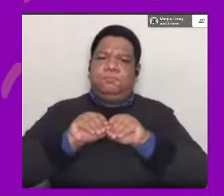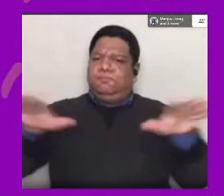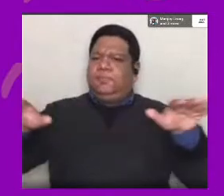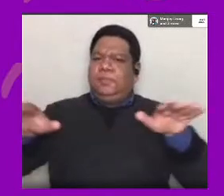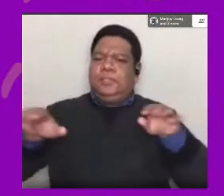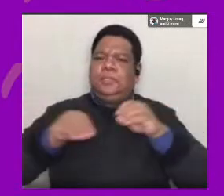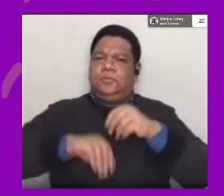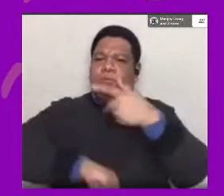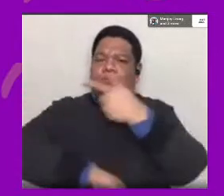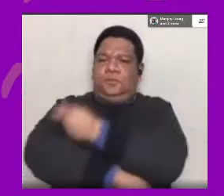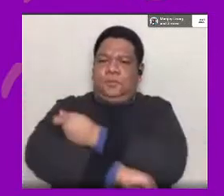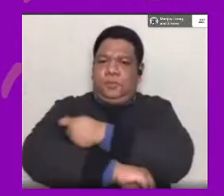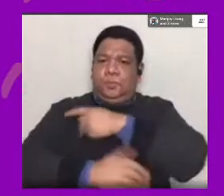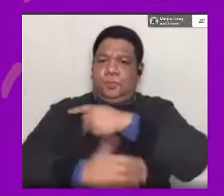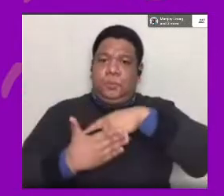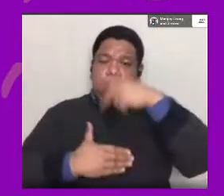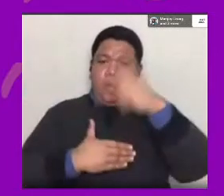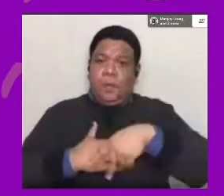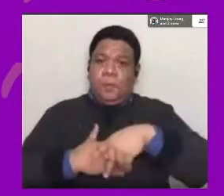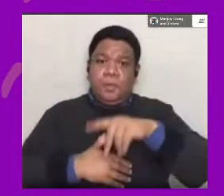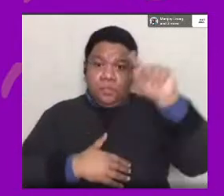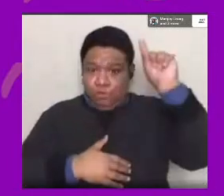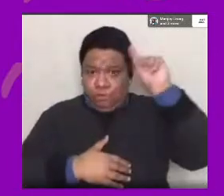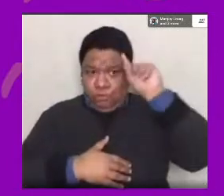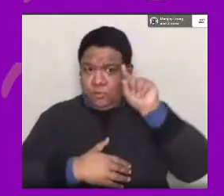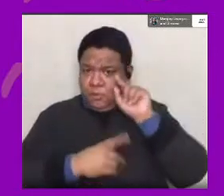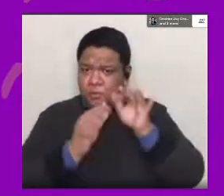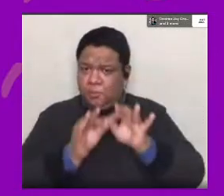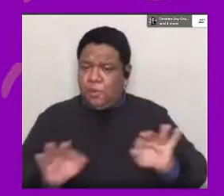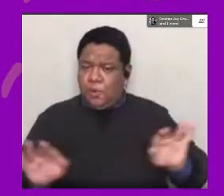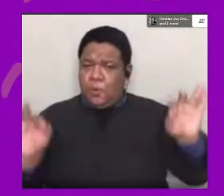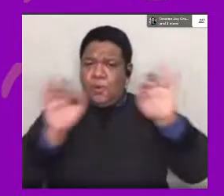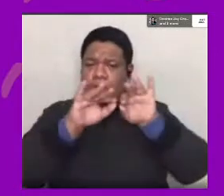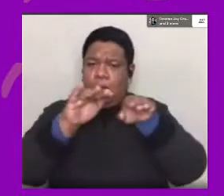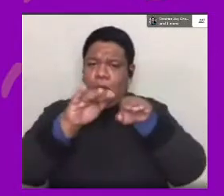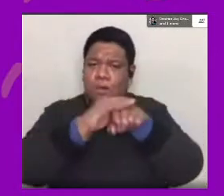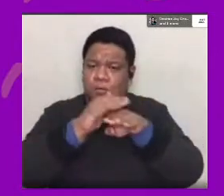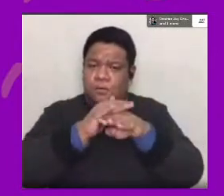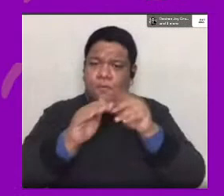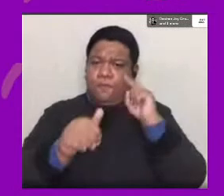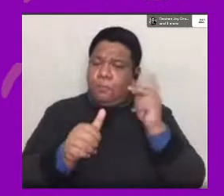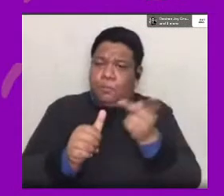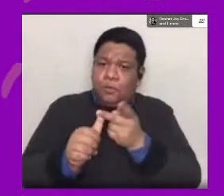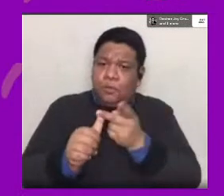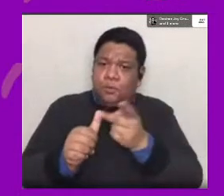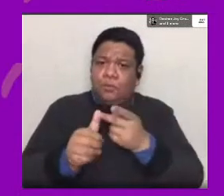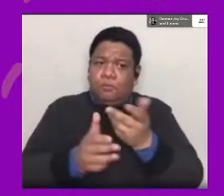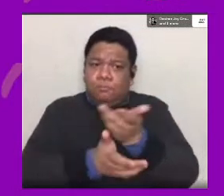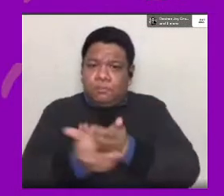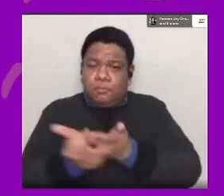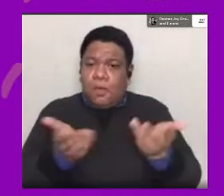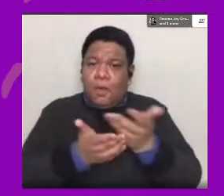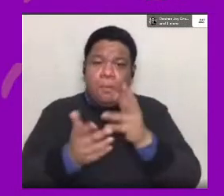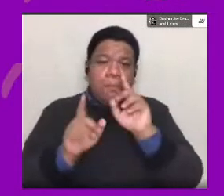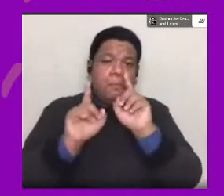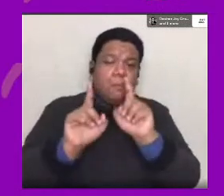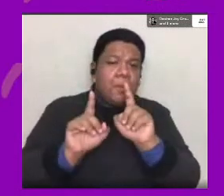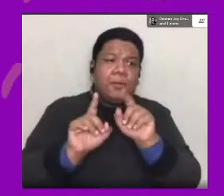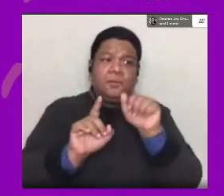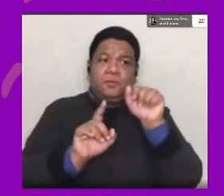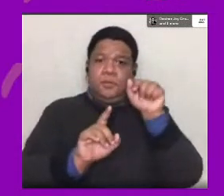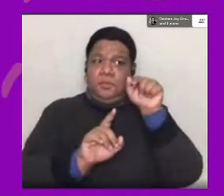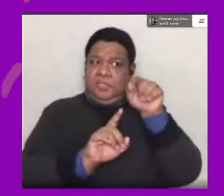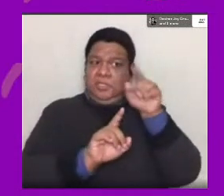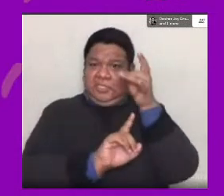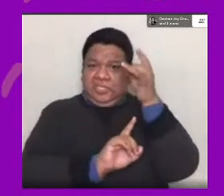program. Gender is an important aspect in the access and prioritization discourse. However, it is not the